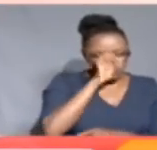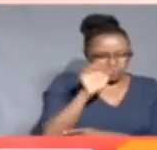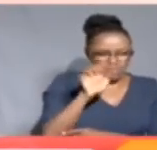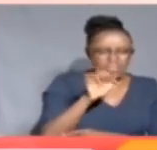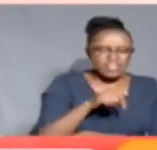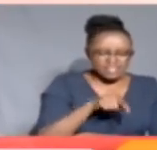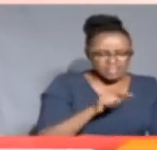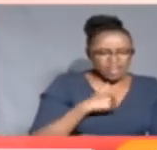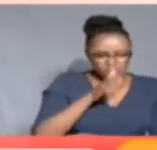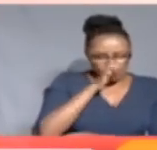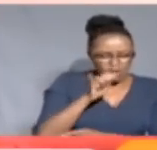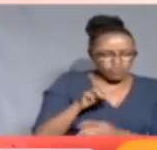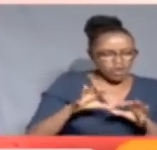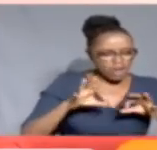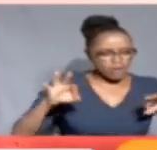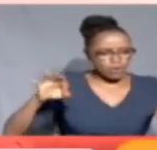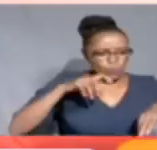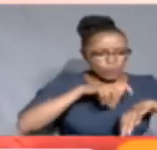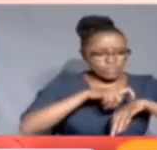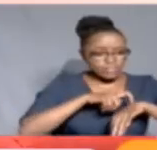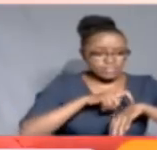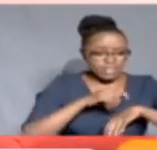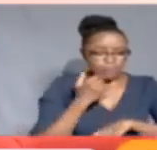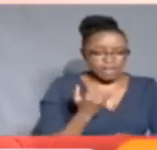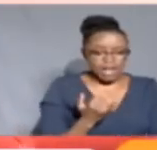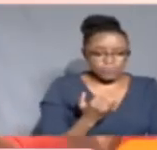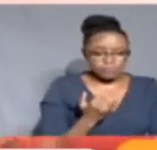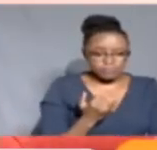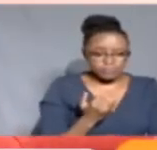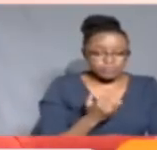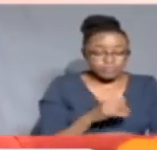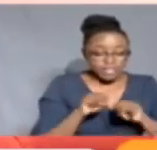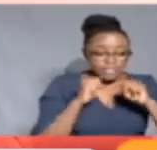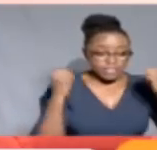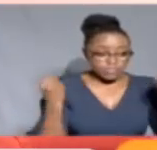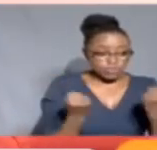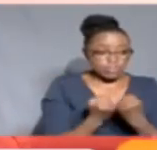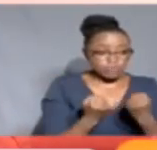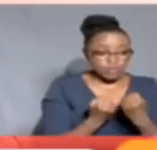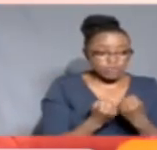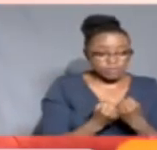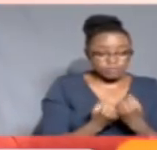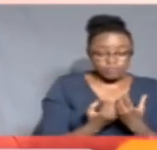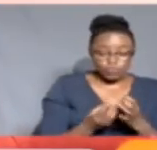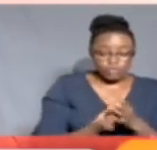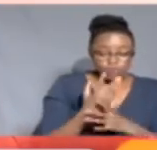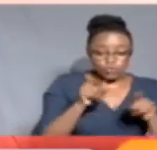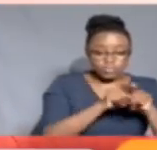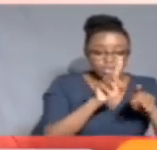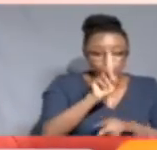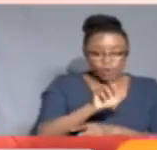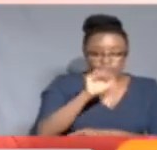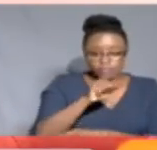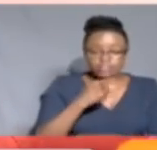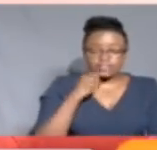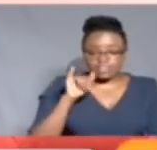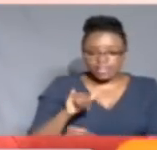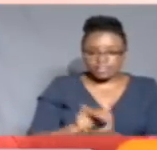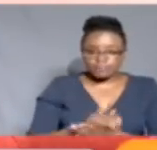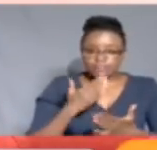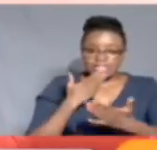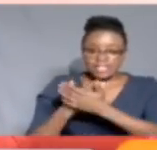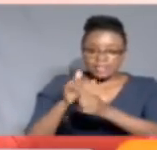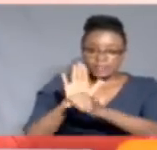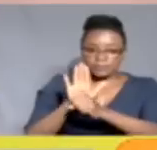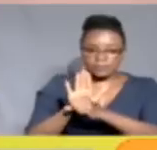They've been neglected for too long. And the society will grow as one. Yeah, absolutely. That's what I would say. Thank you so